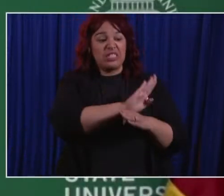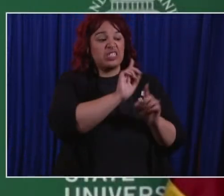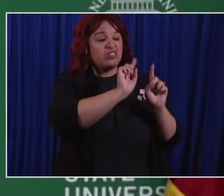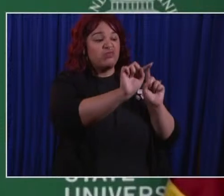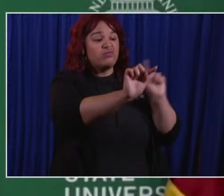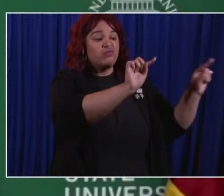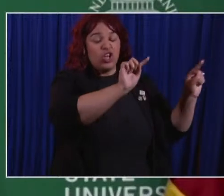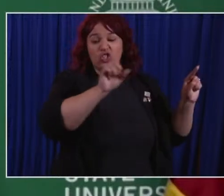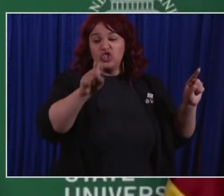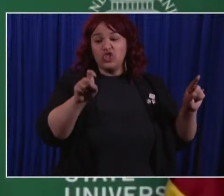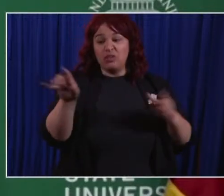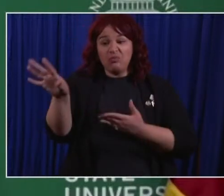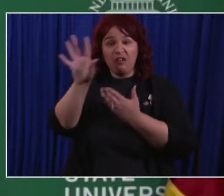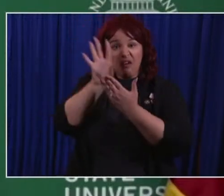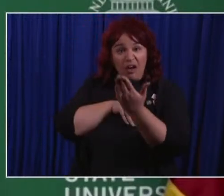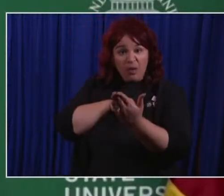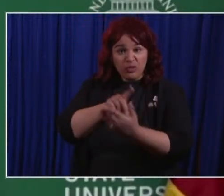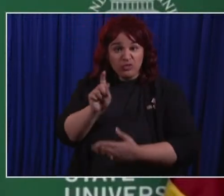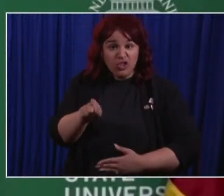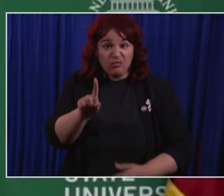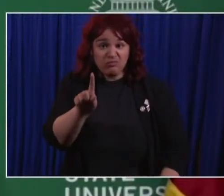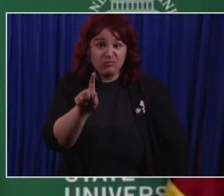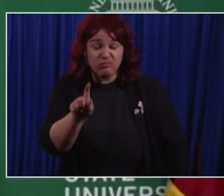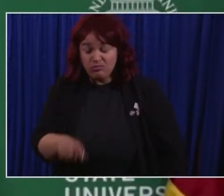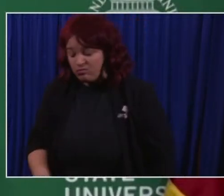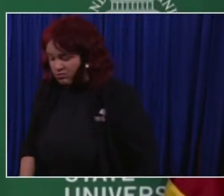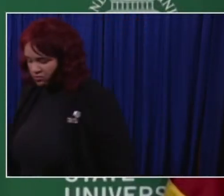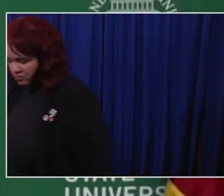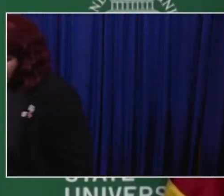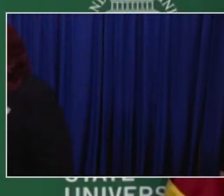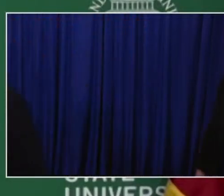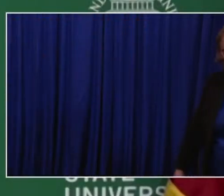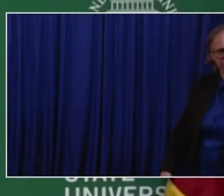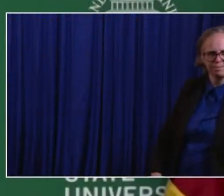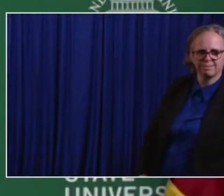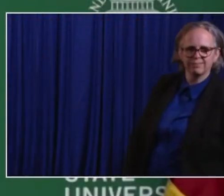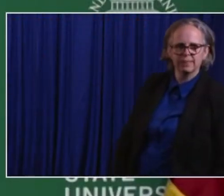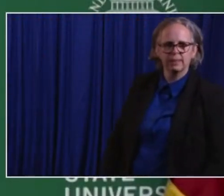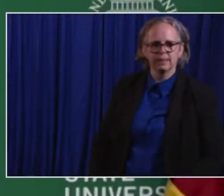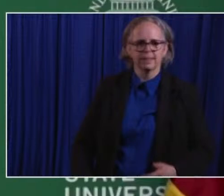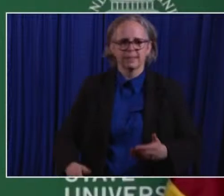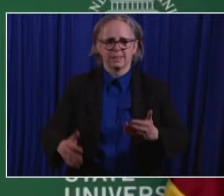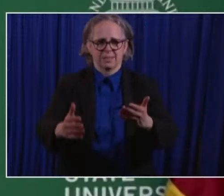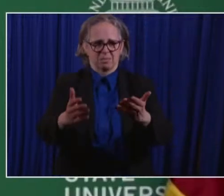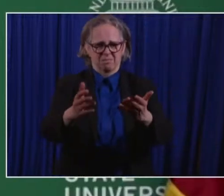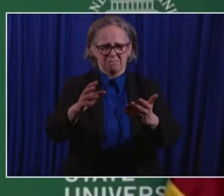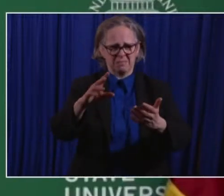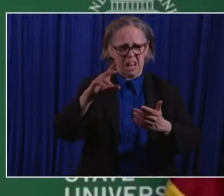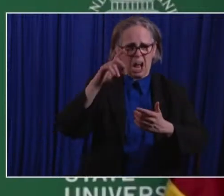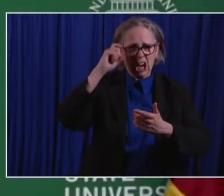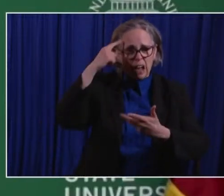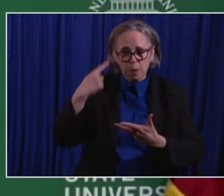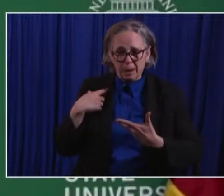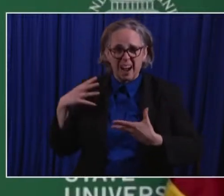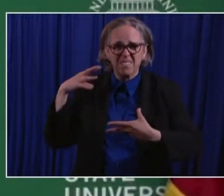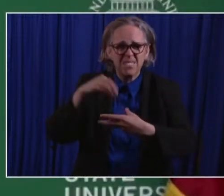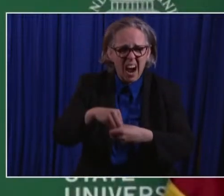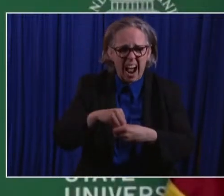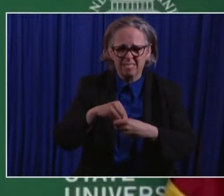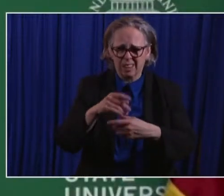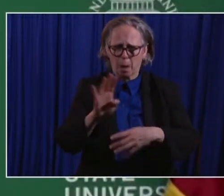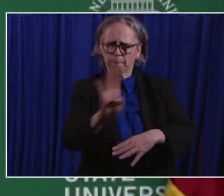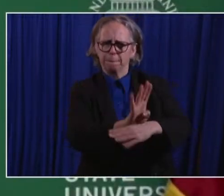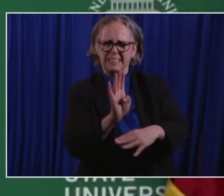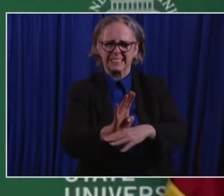them, that relationship between them and their employees. So we're not going to do that. Government's not